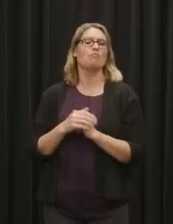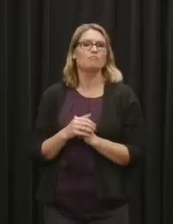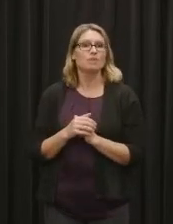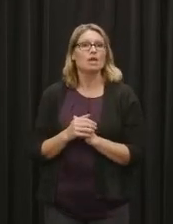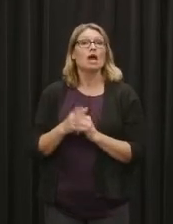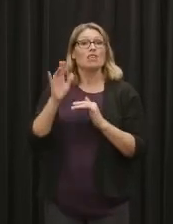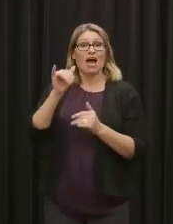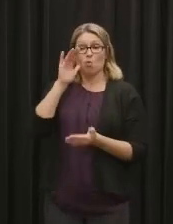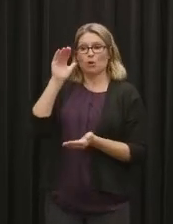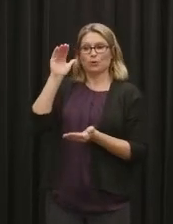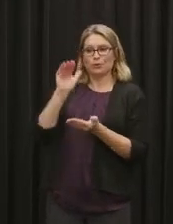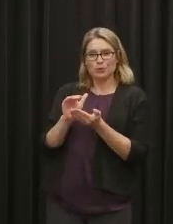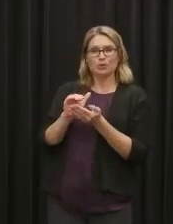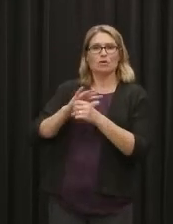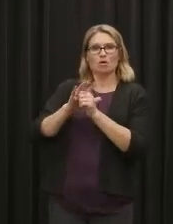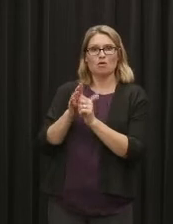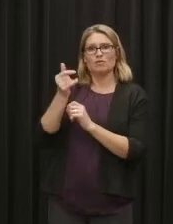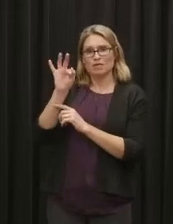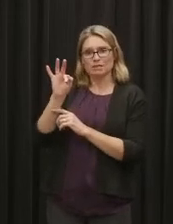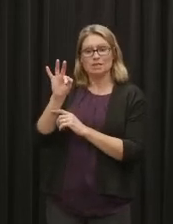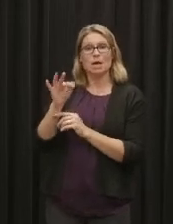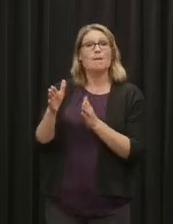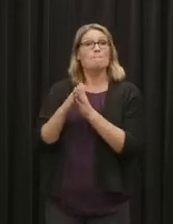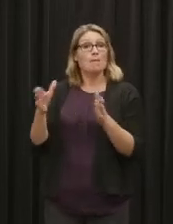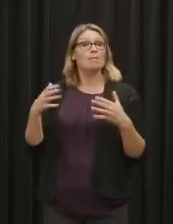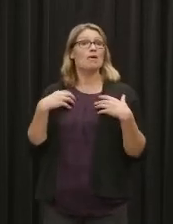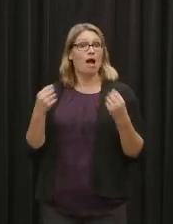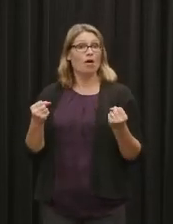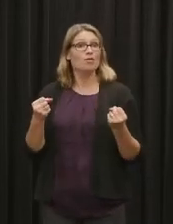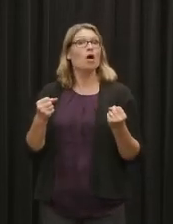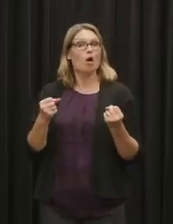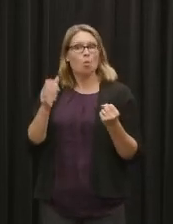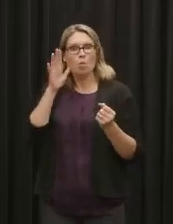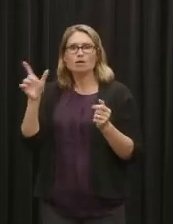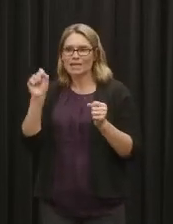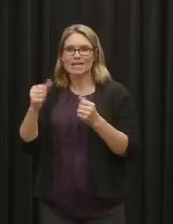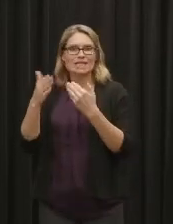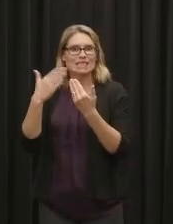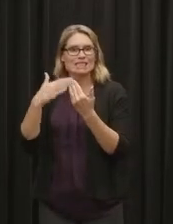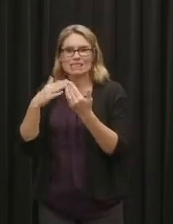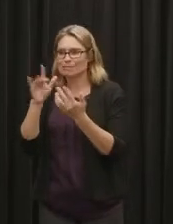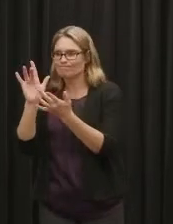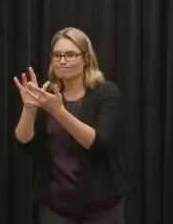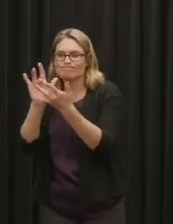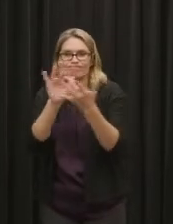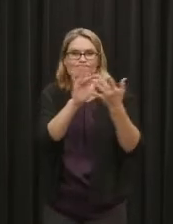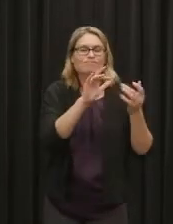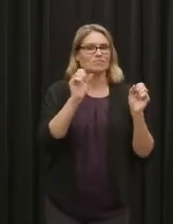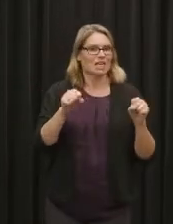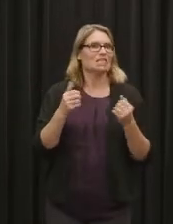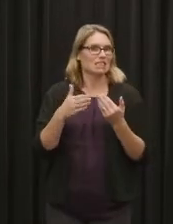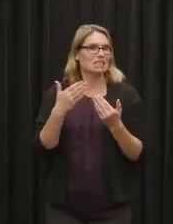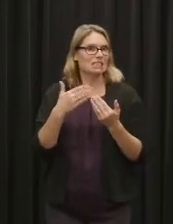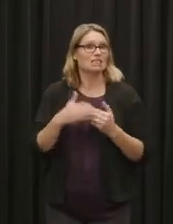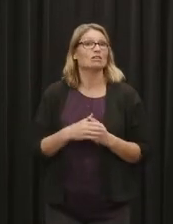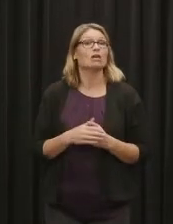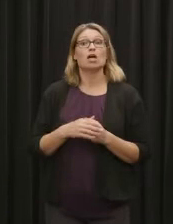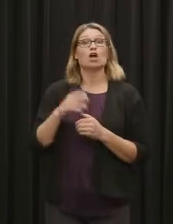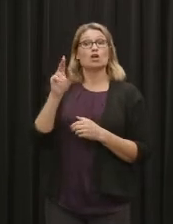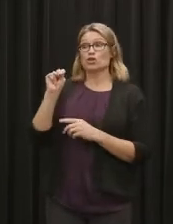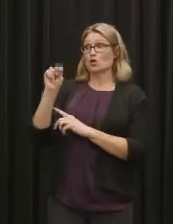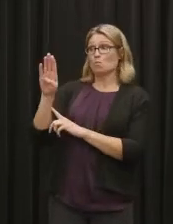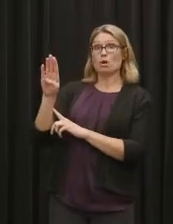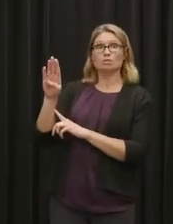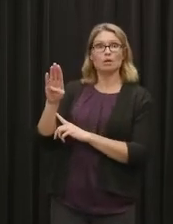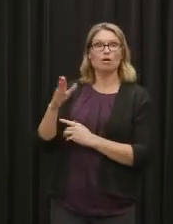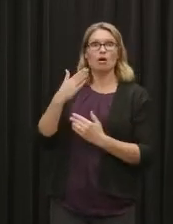COVID-19, and public health will be able to carry out effective contact tracing. New Brunswick is leading the way by keeping